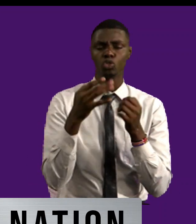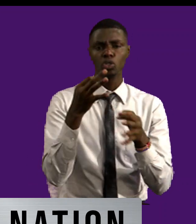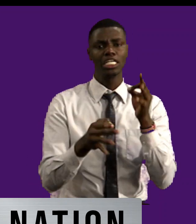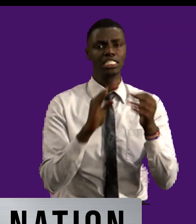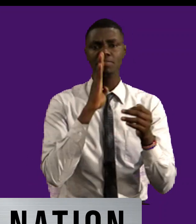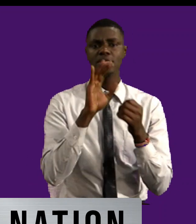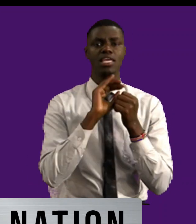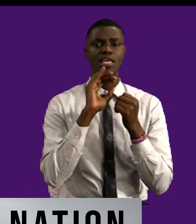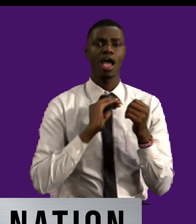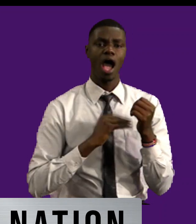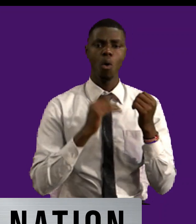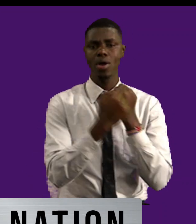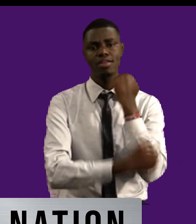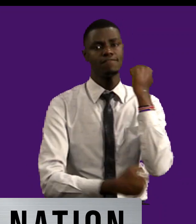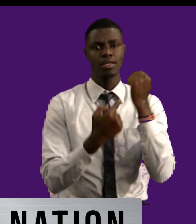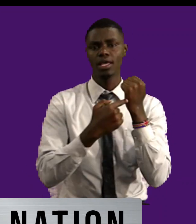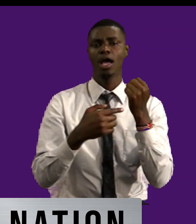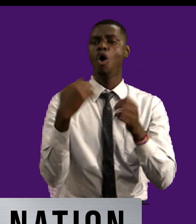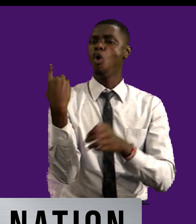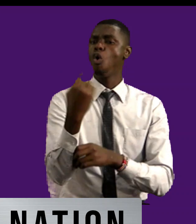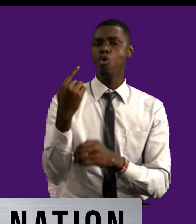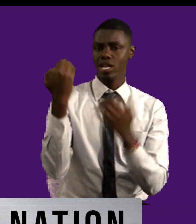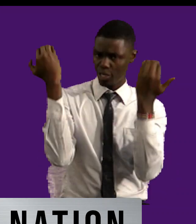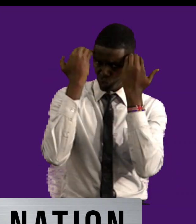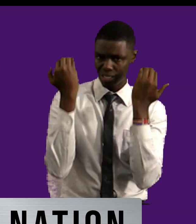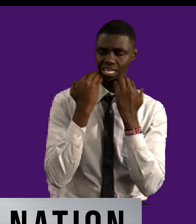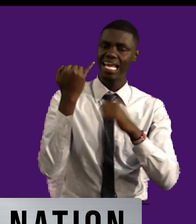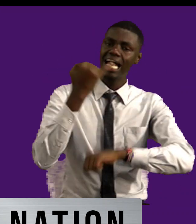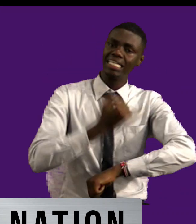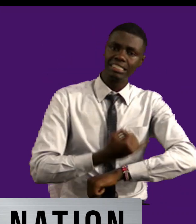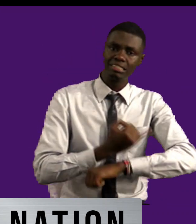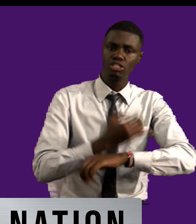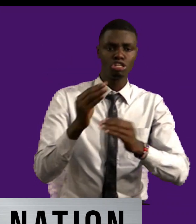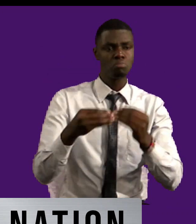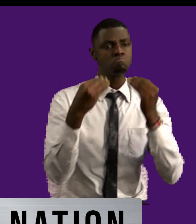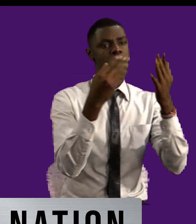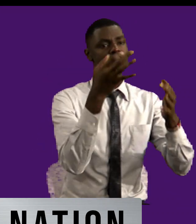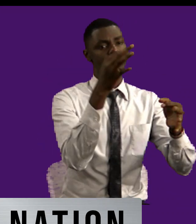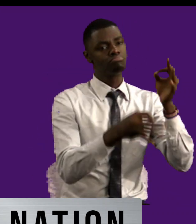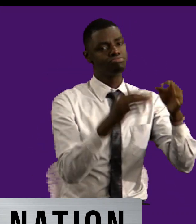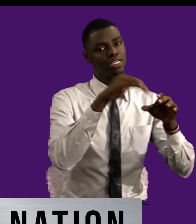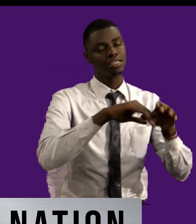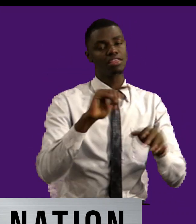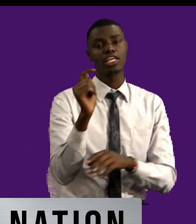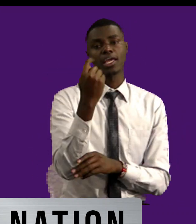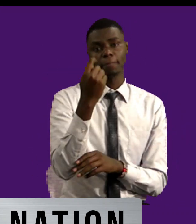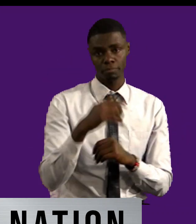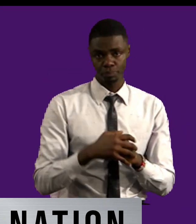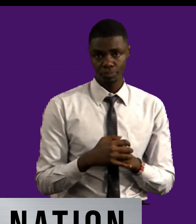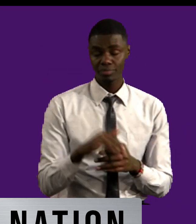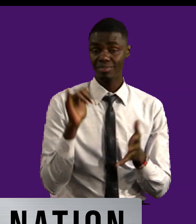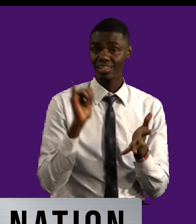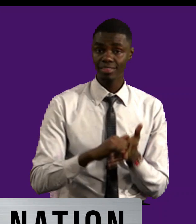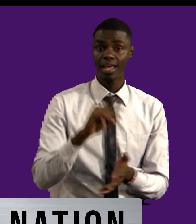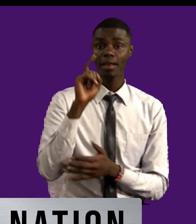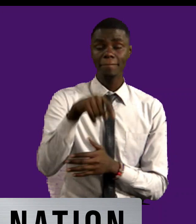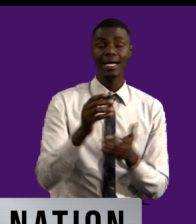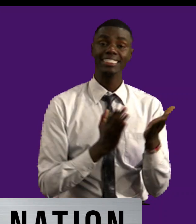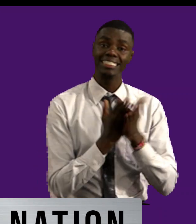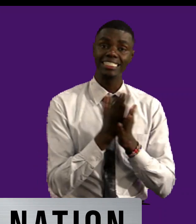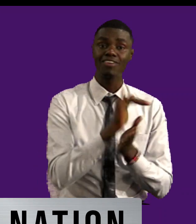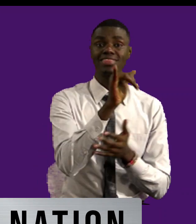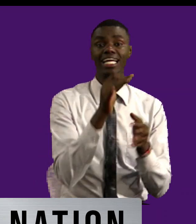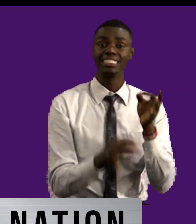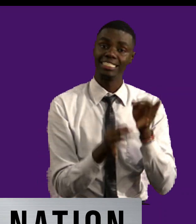it's only judiciary, an institution entrusted with justice in this country, that should serve